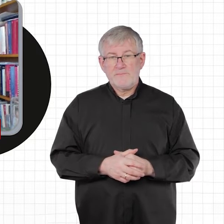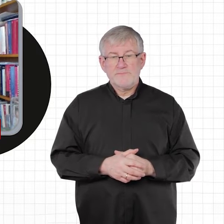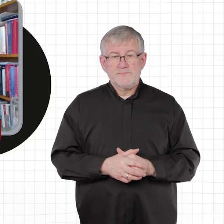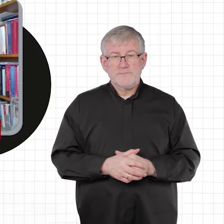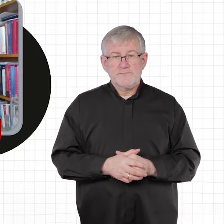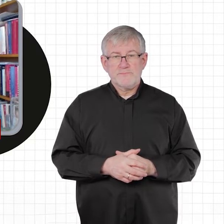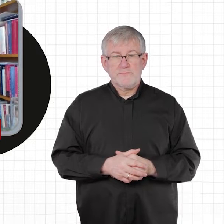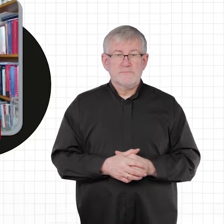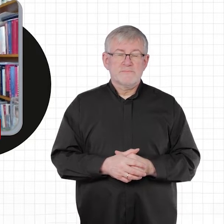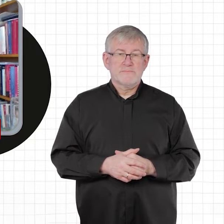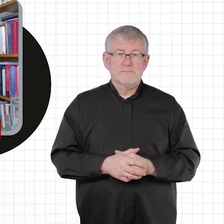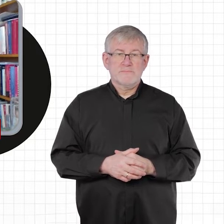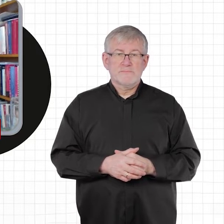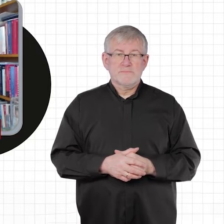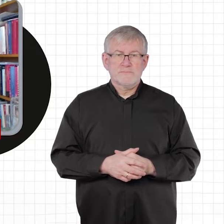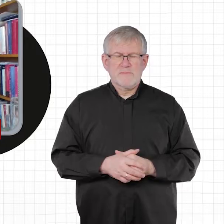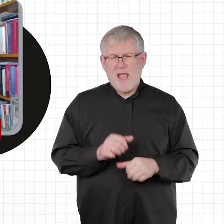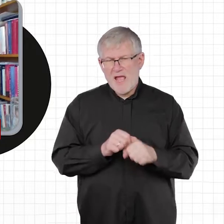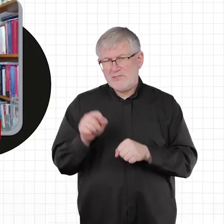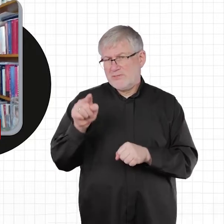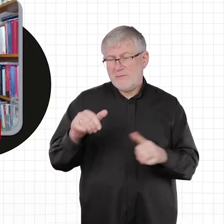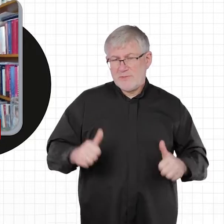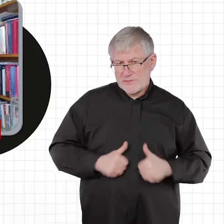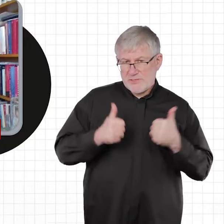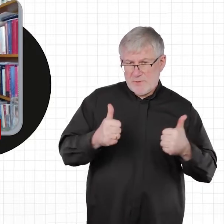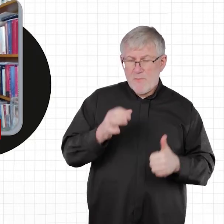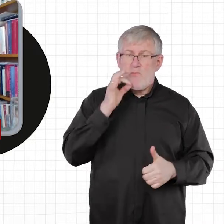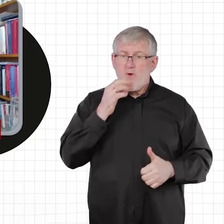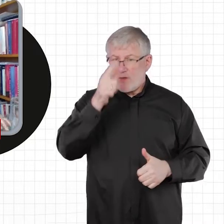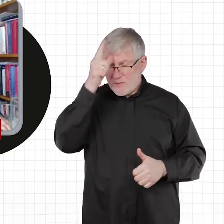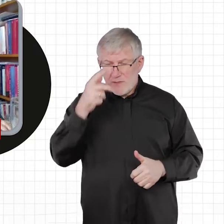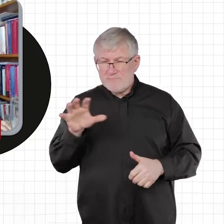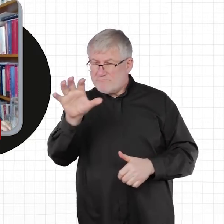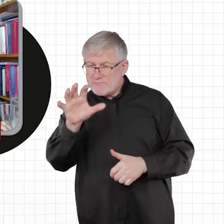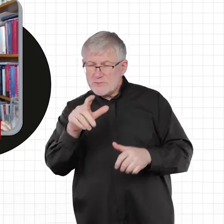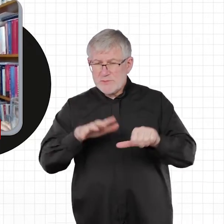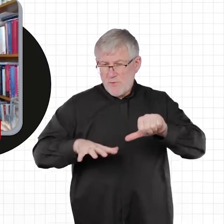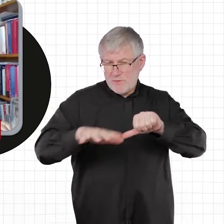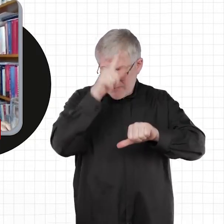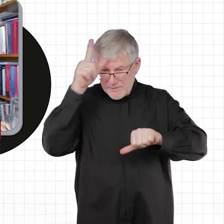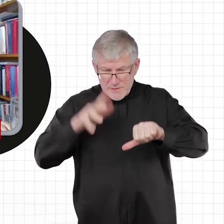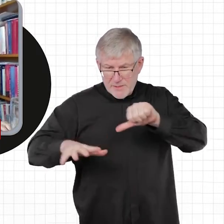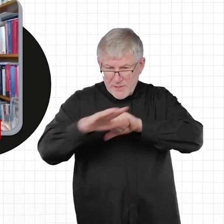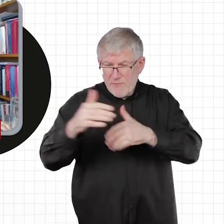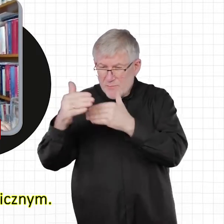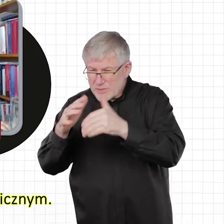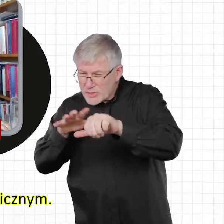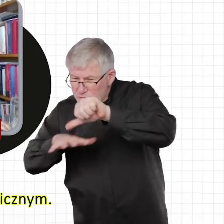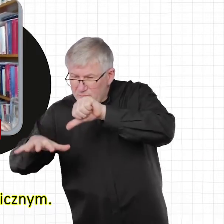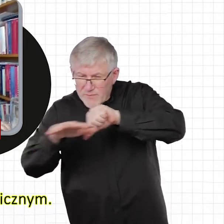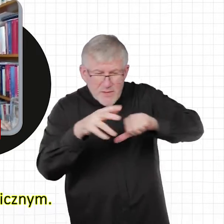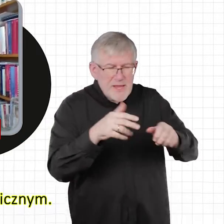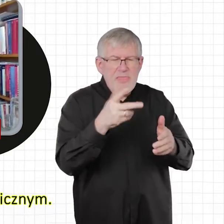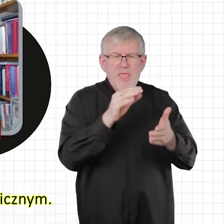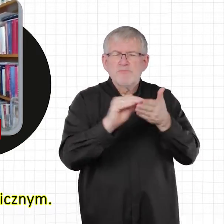photo, no, what's the word? Collage? Yeah, like a photo exhibition. Exhibition,